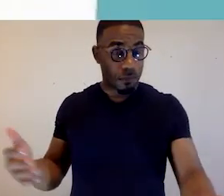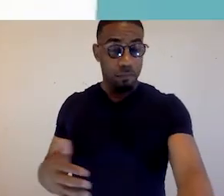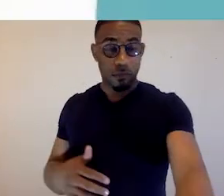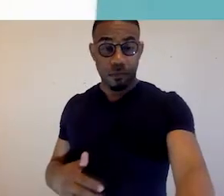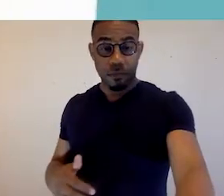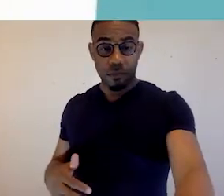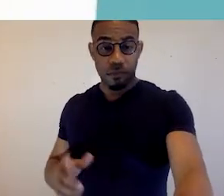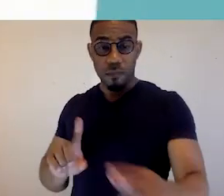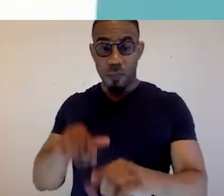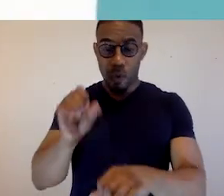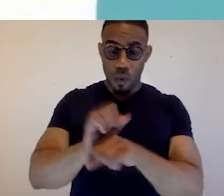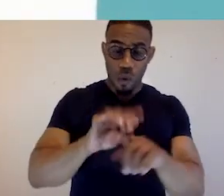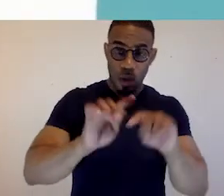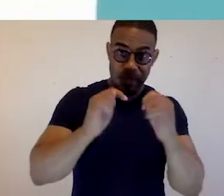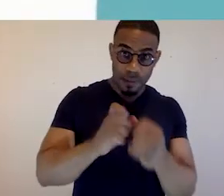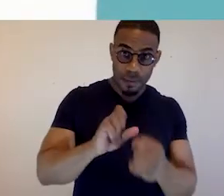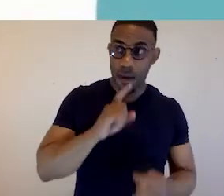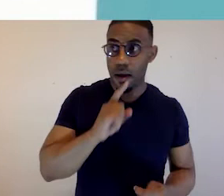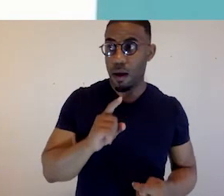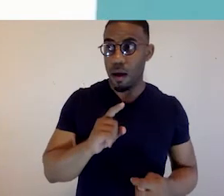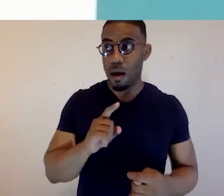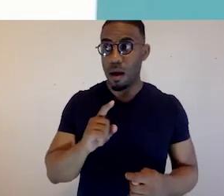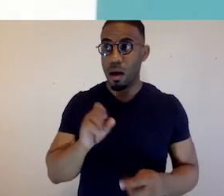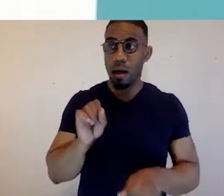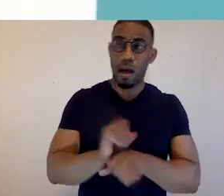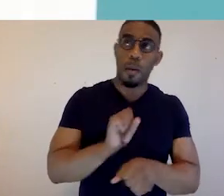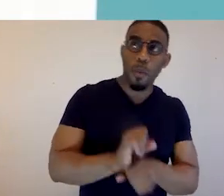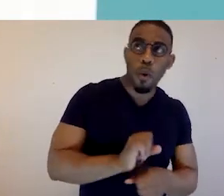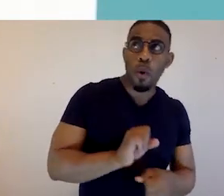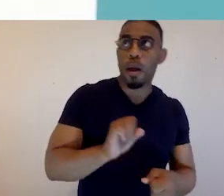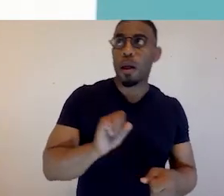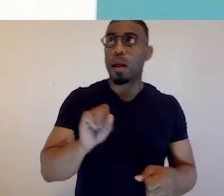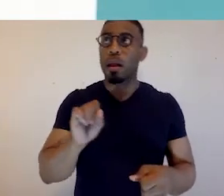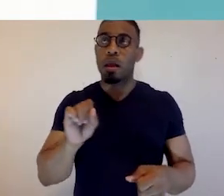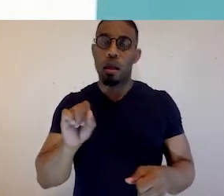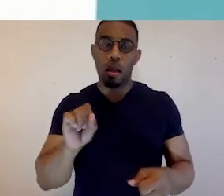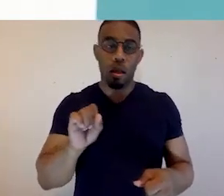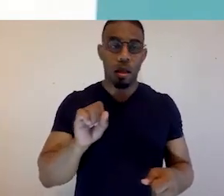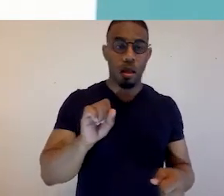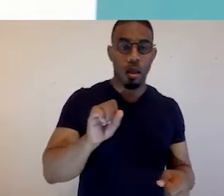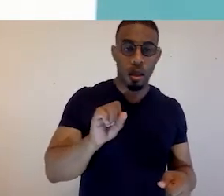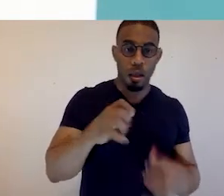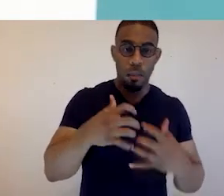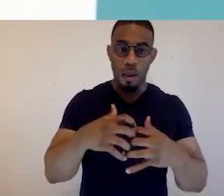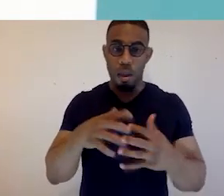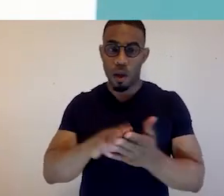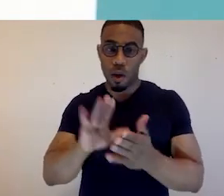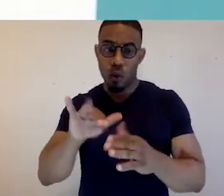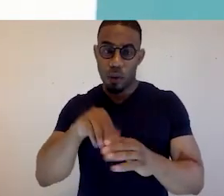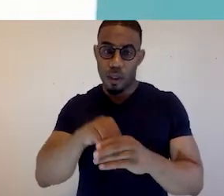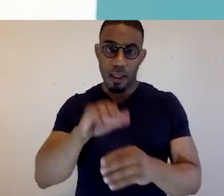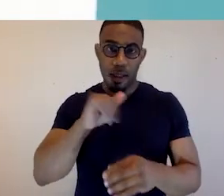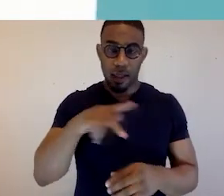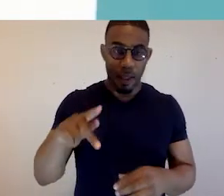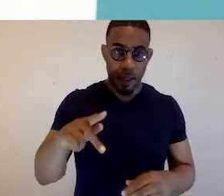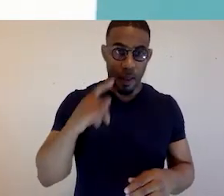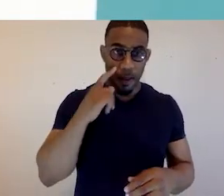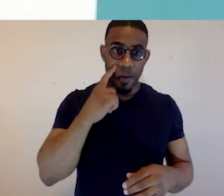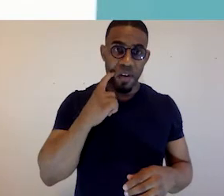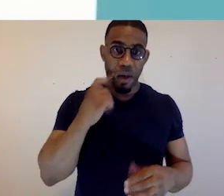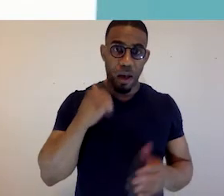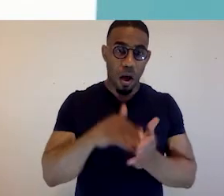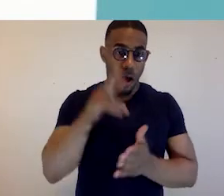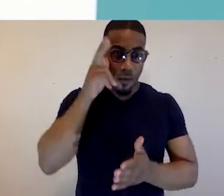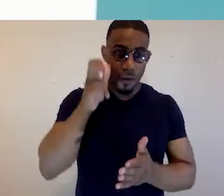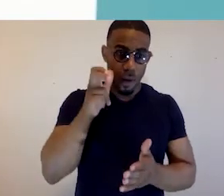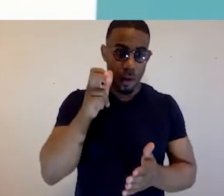When working on teams that are employing machine learning within their applications, I often hear the